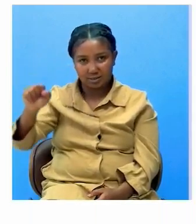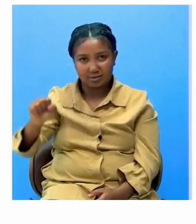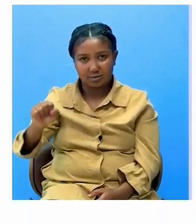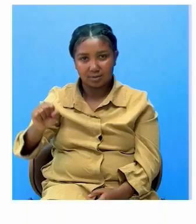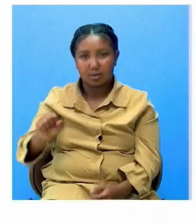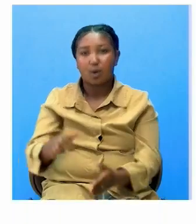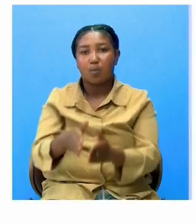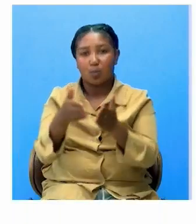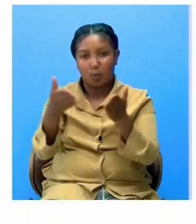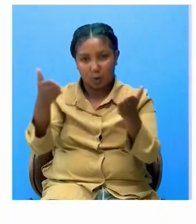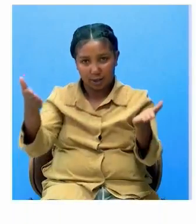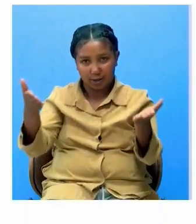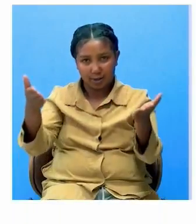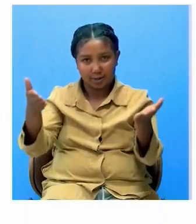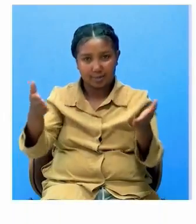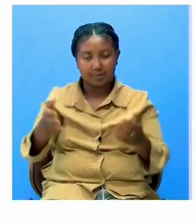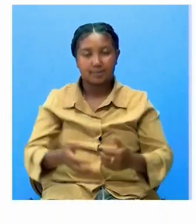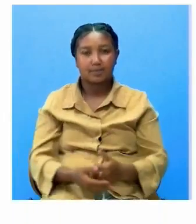book,